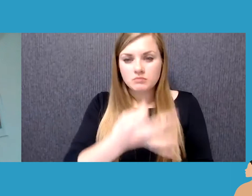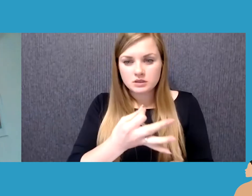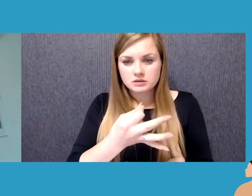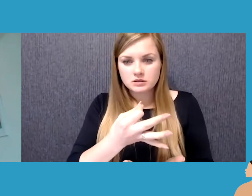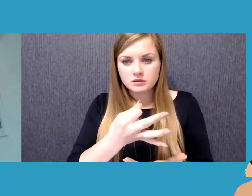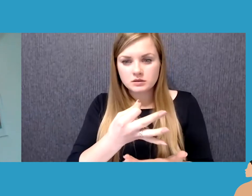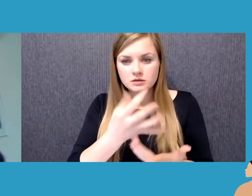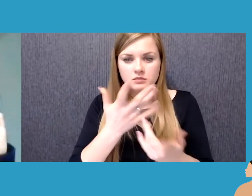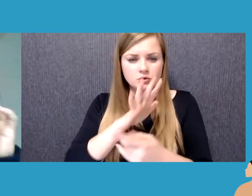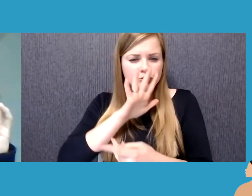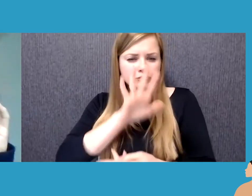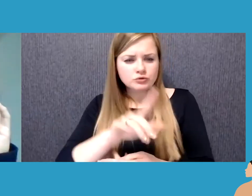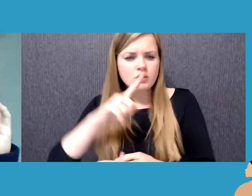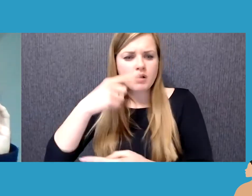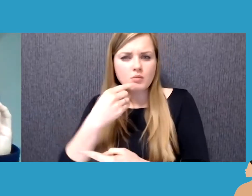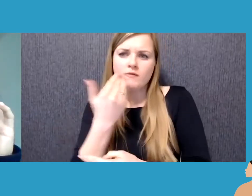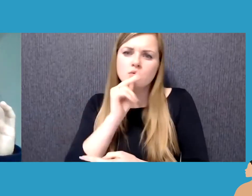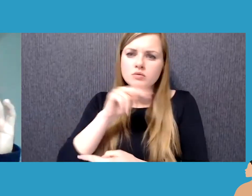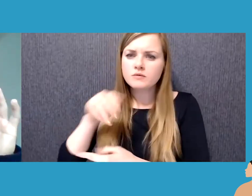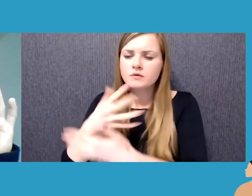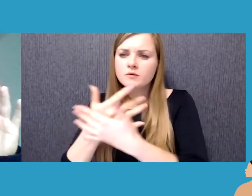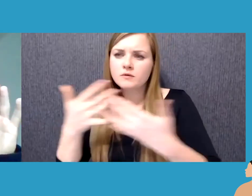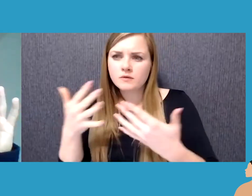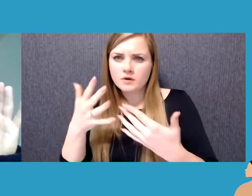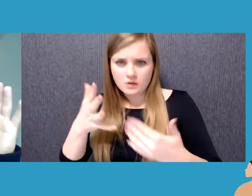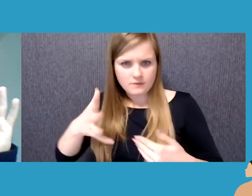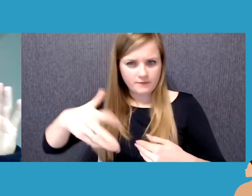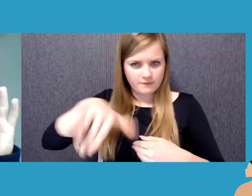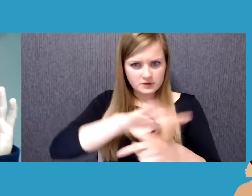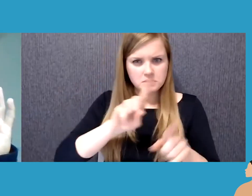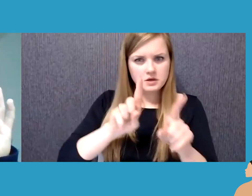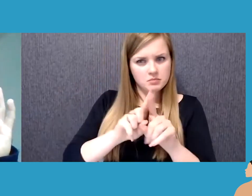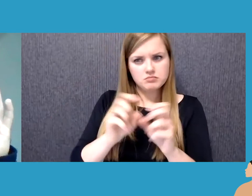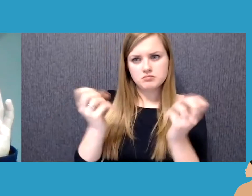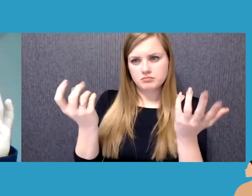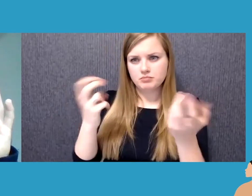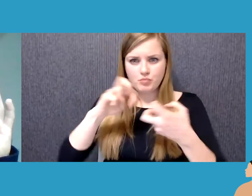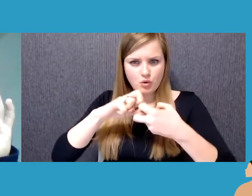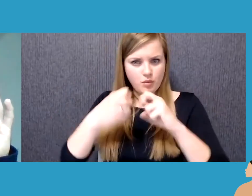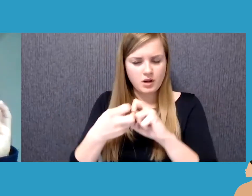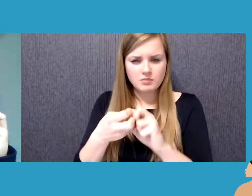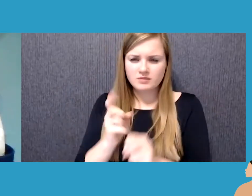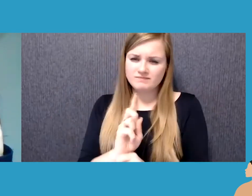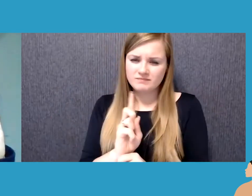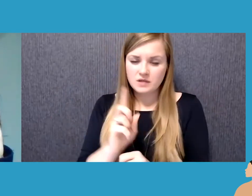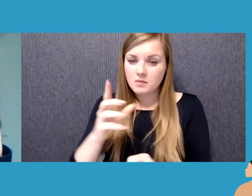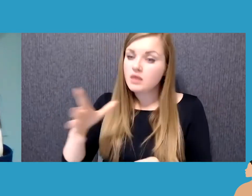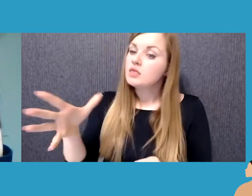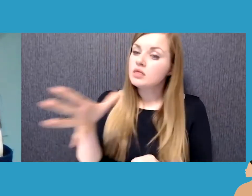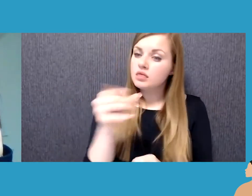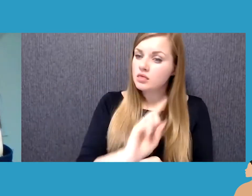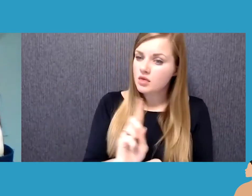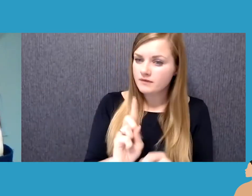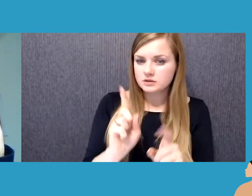the comments at stake from my perspective, but also based on a well-established court's case law, deserve no